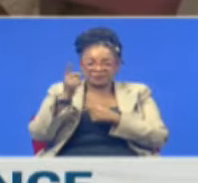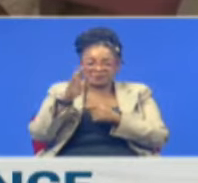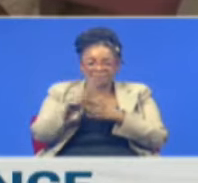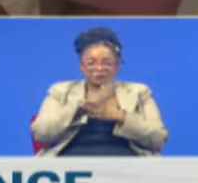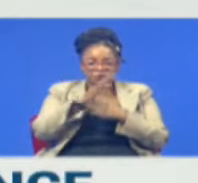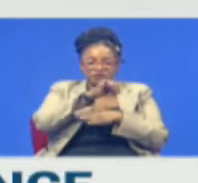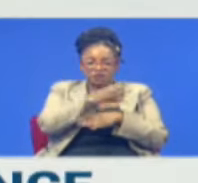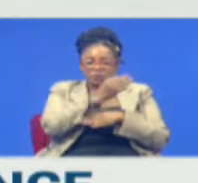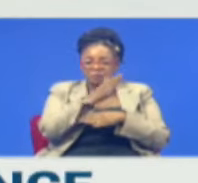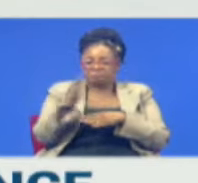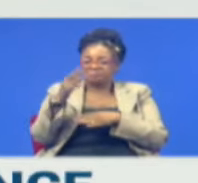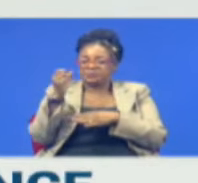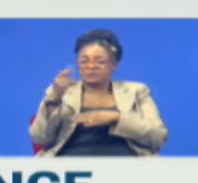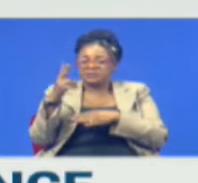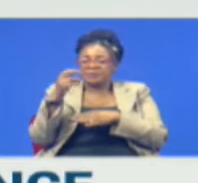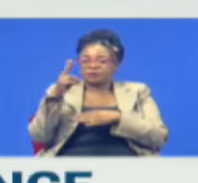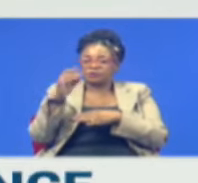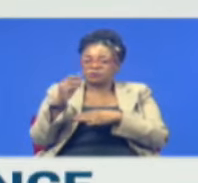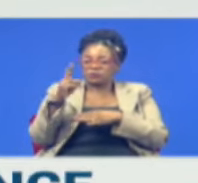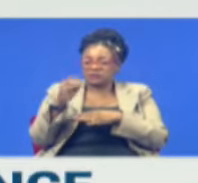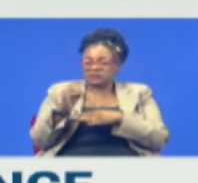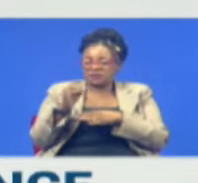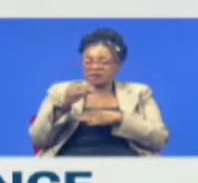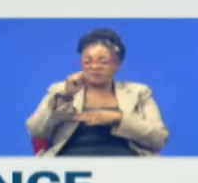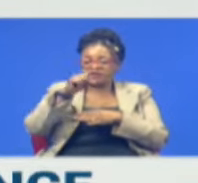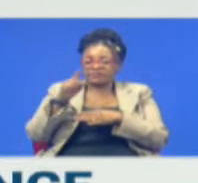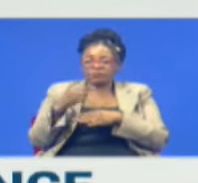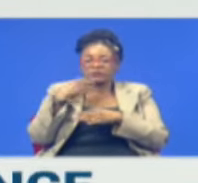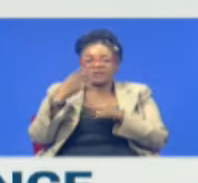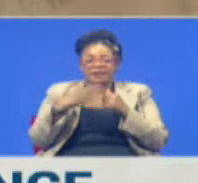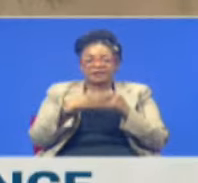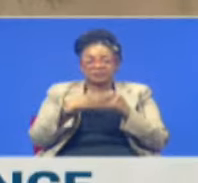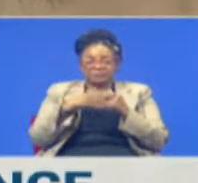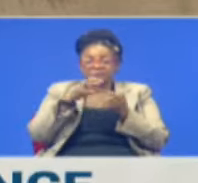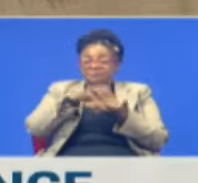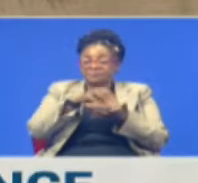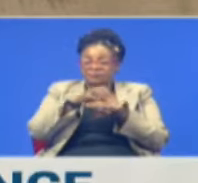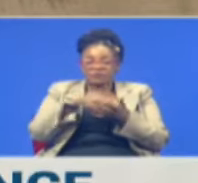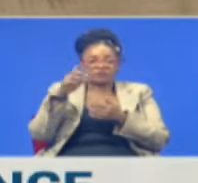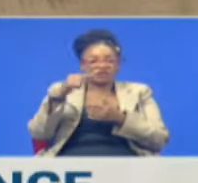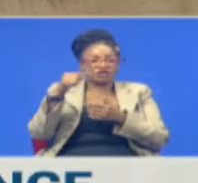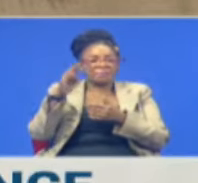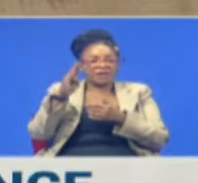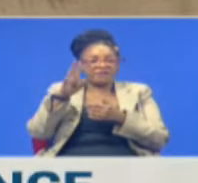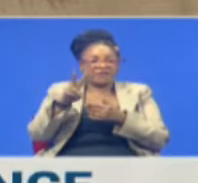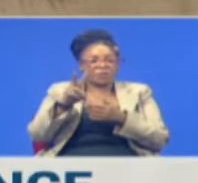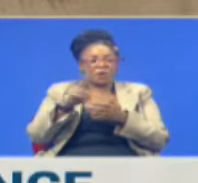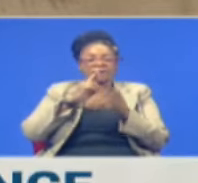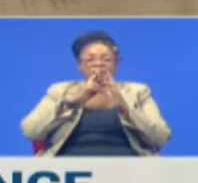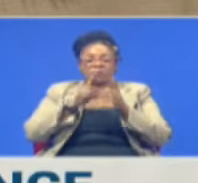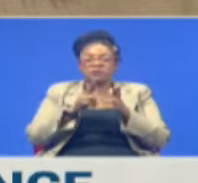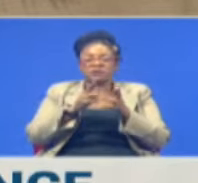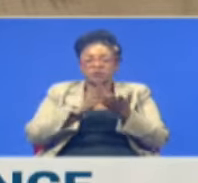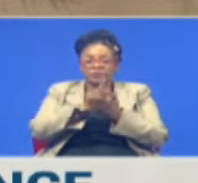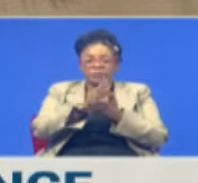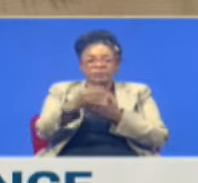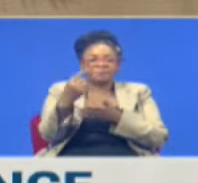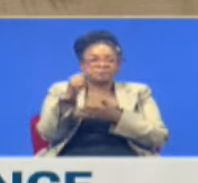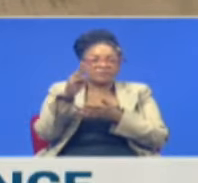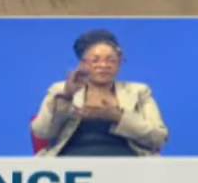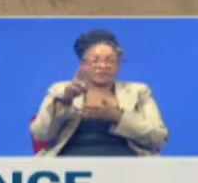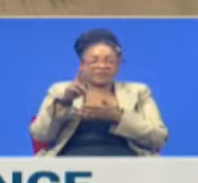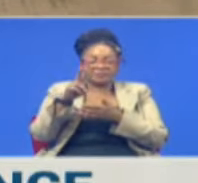and December 2020, a total of 5,009 cases of gender-based violence were recorded through the National GBV